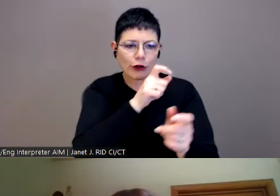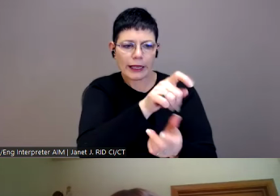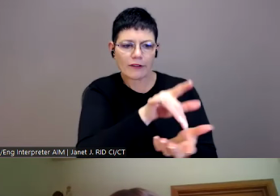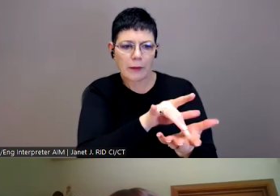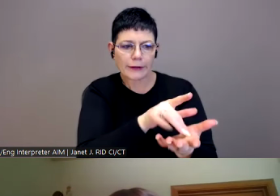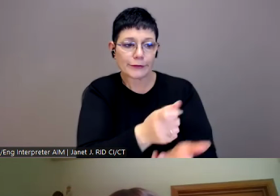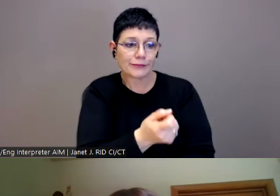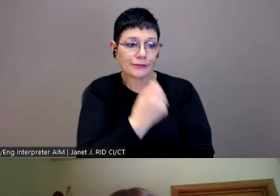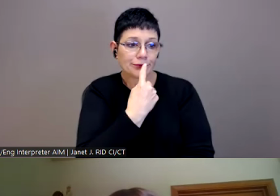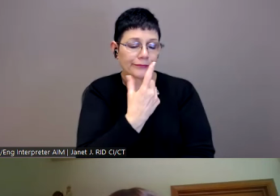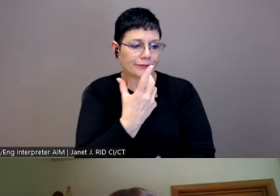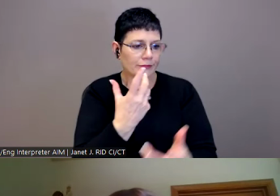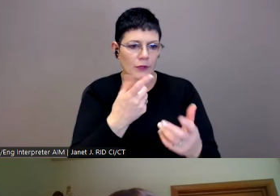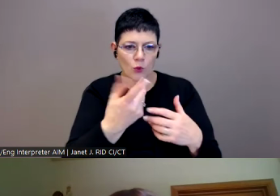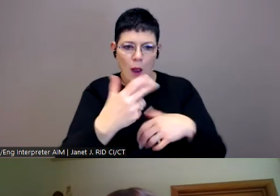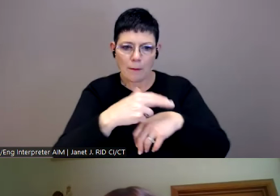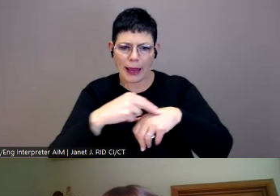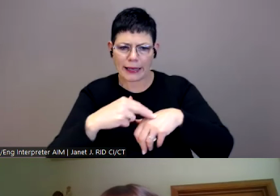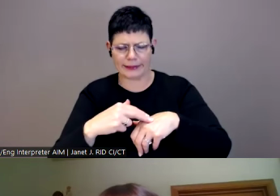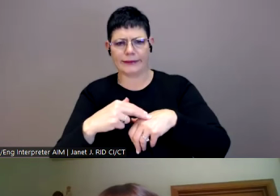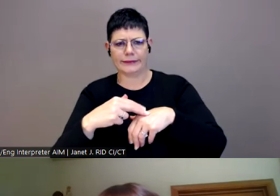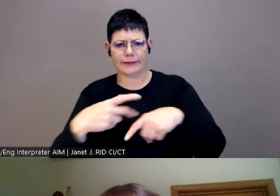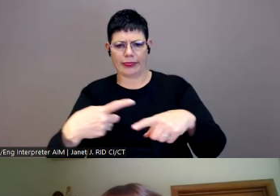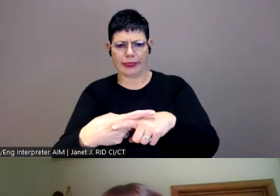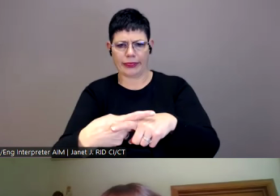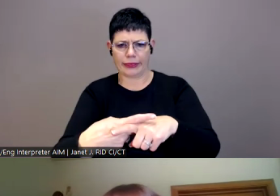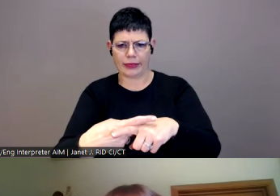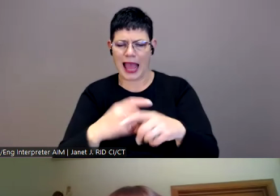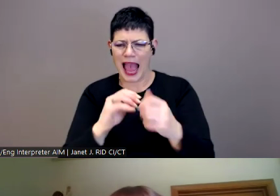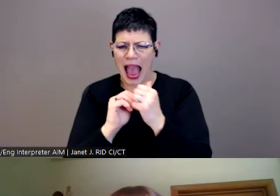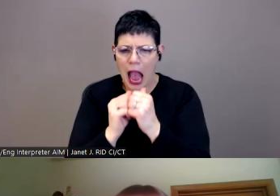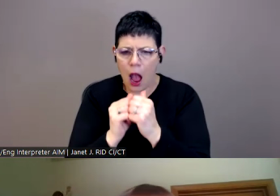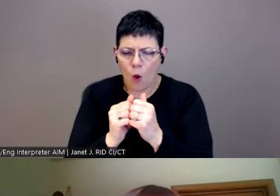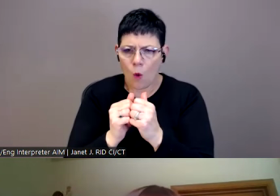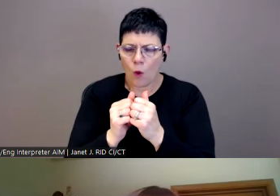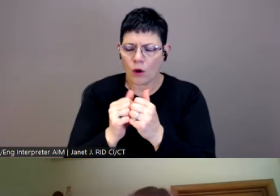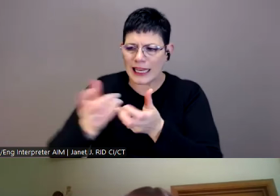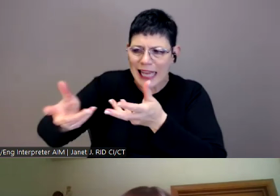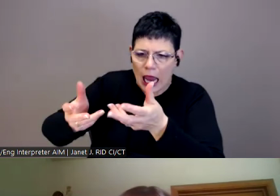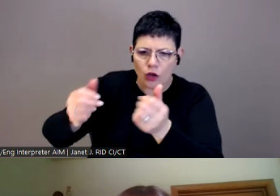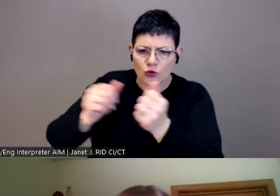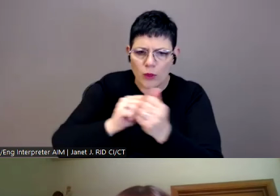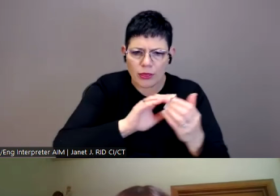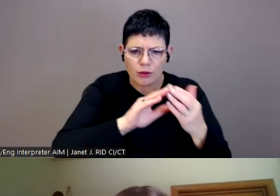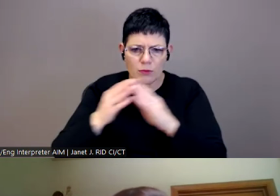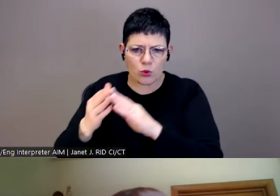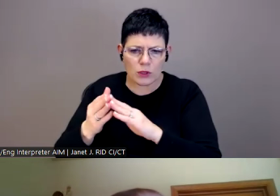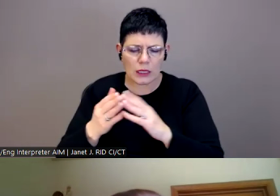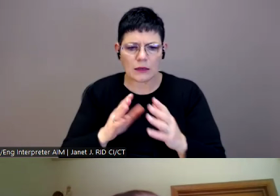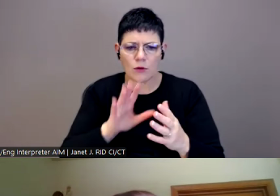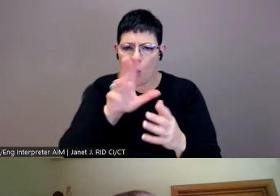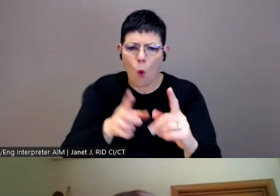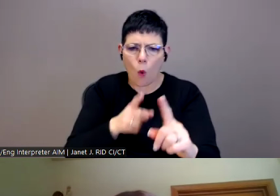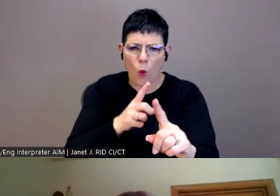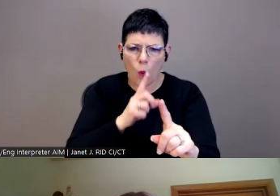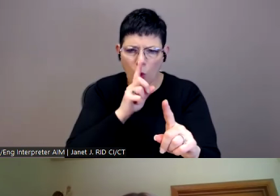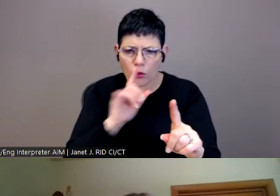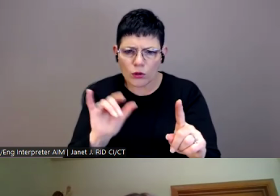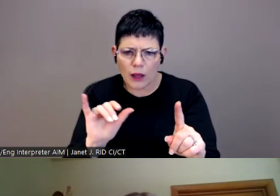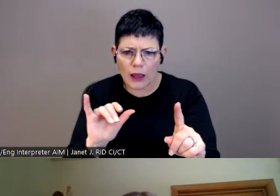just came in for a Band-Aid. So how do you do these things? And so what is the goal of an engagement? It's kind of laid out